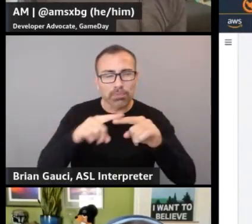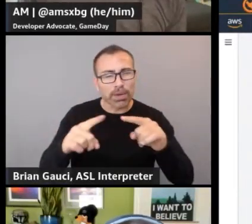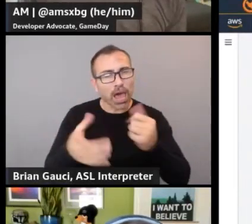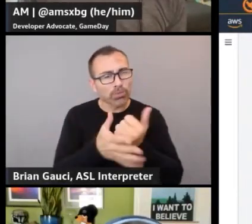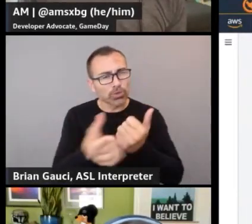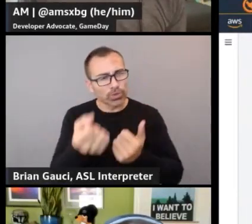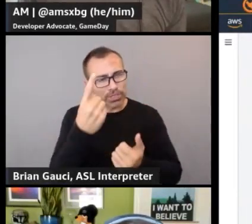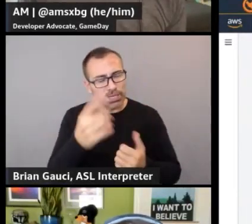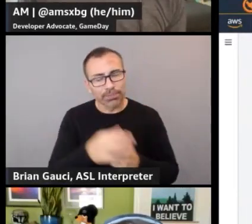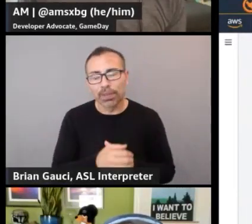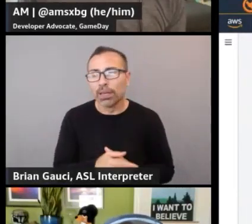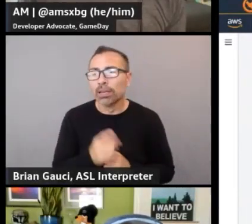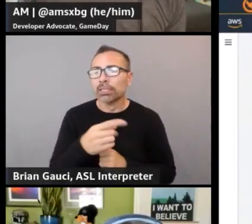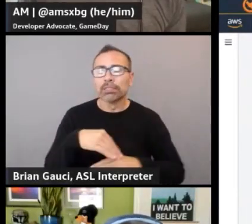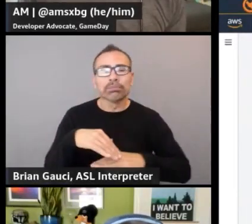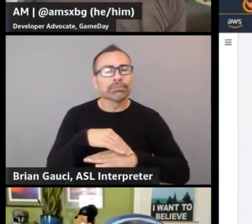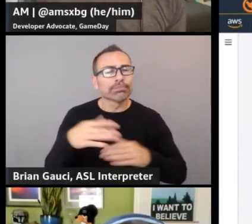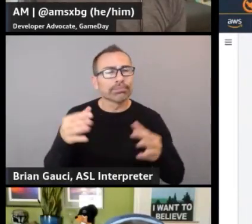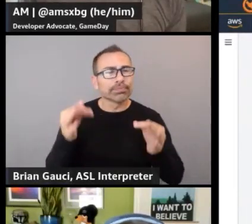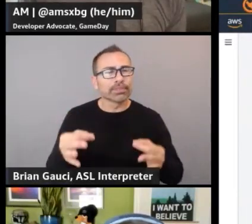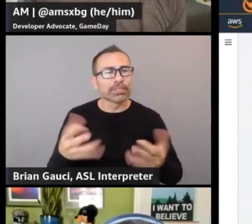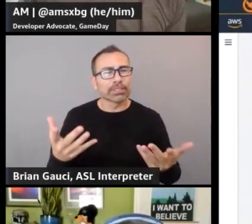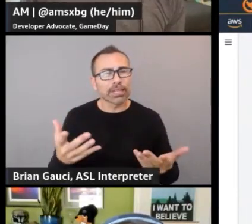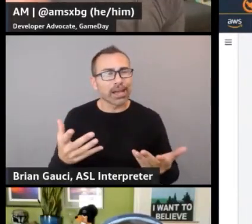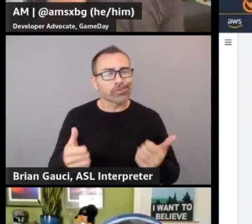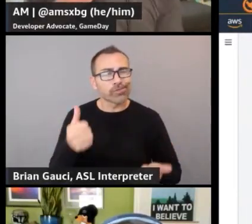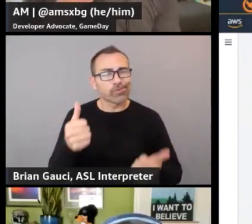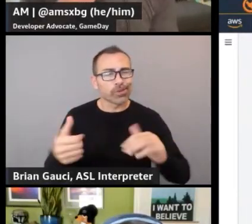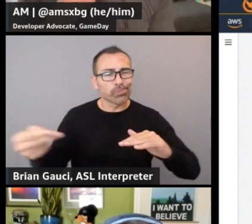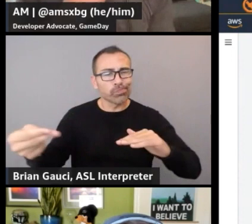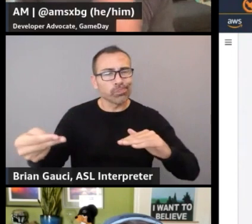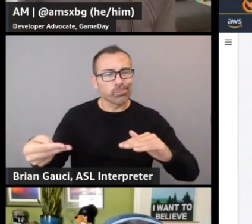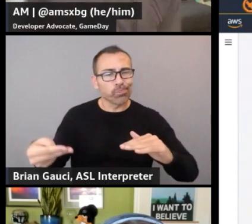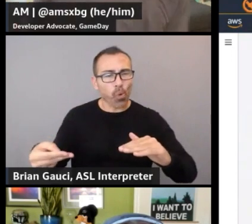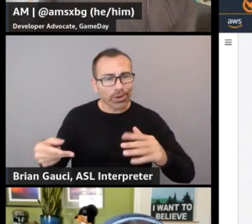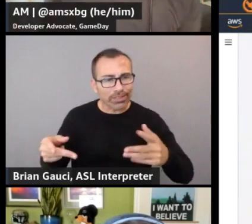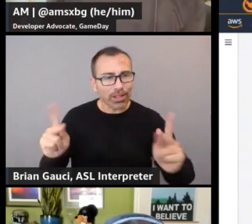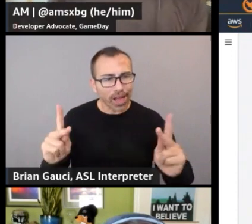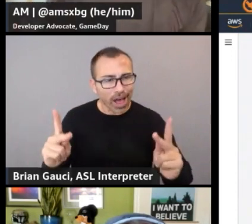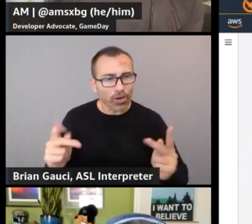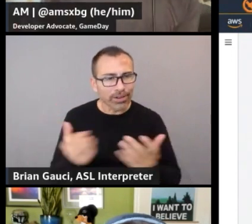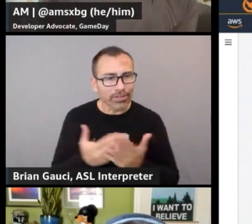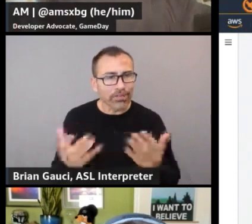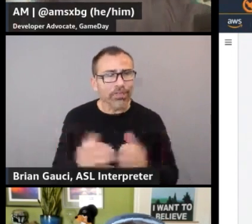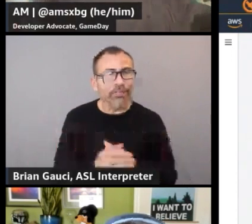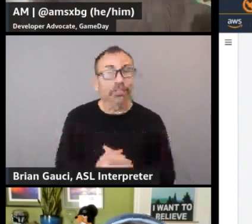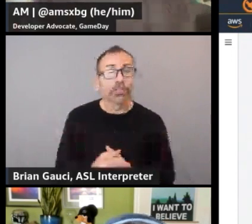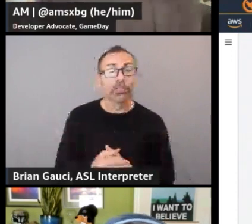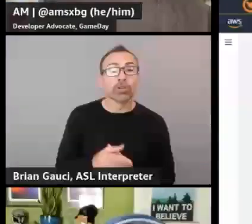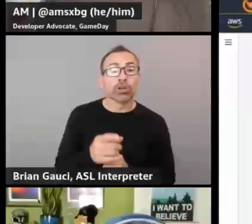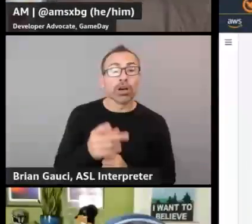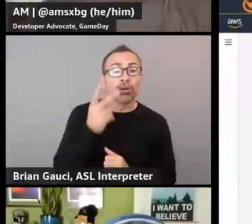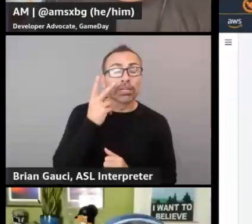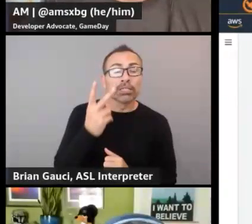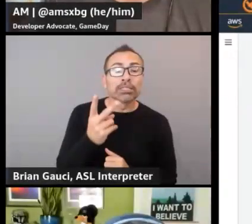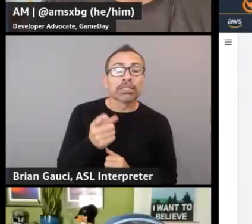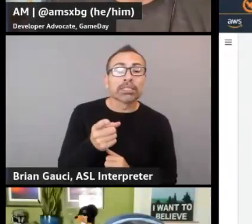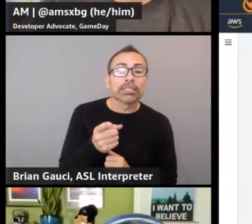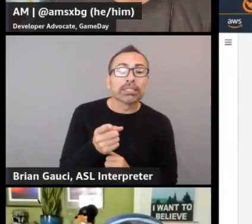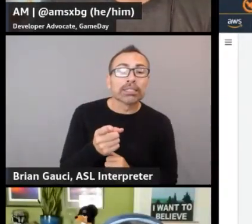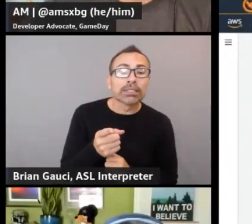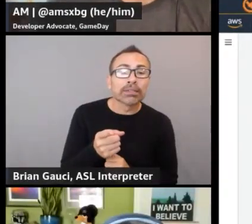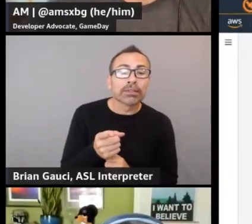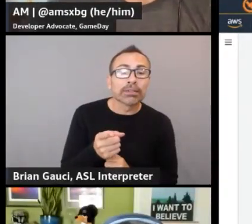basically decides, things like ports that are allowed and so forth. So we're going to choose, you might see a few here, because a few might be created